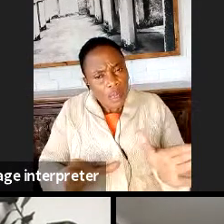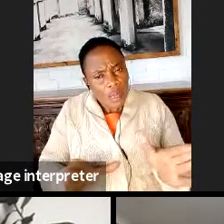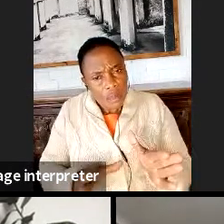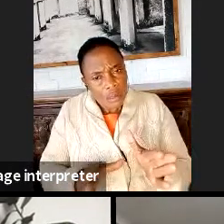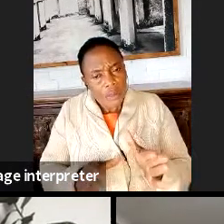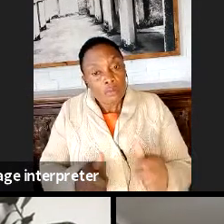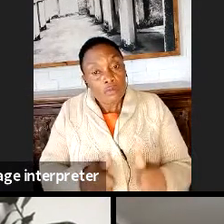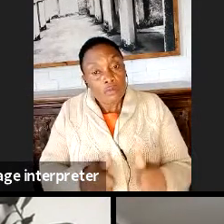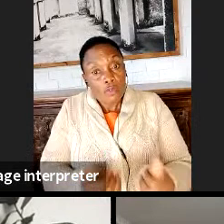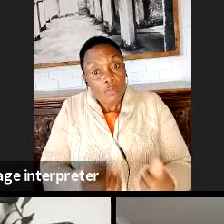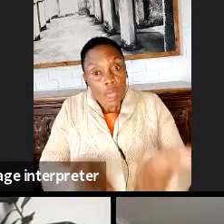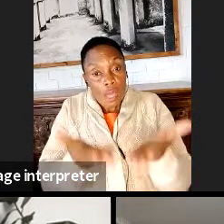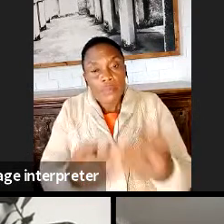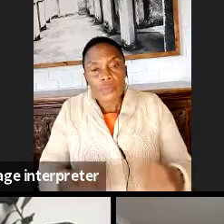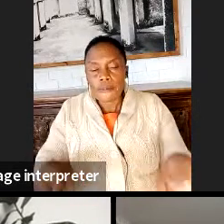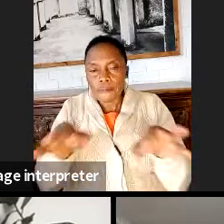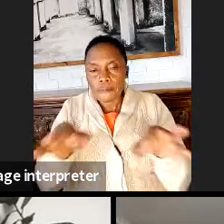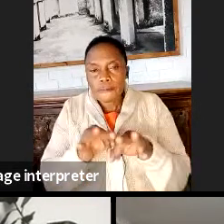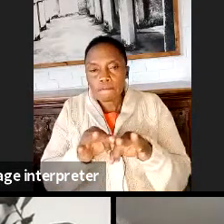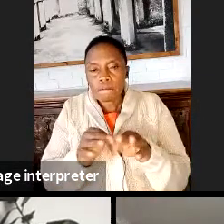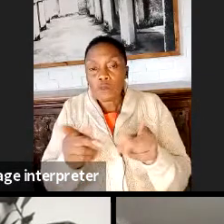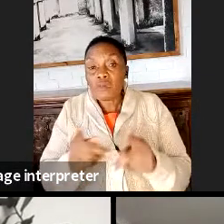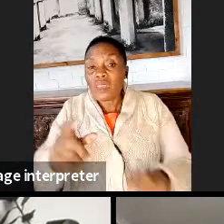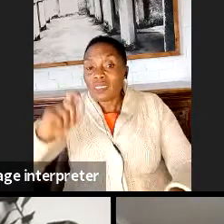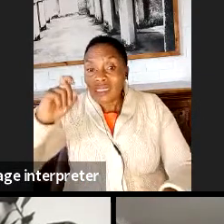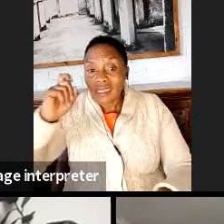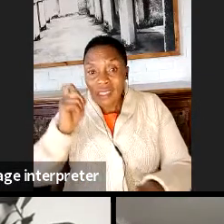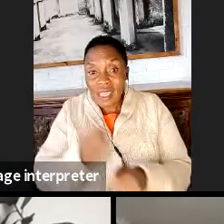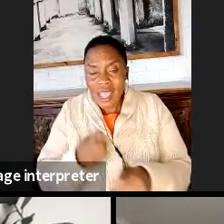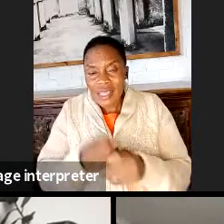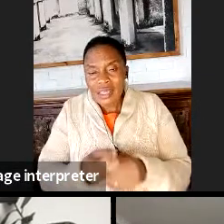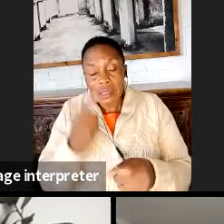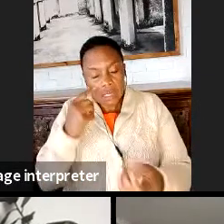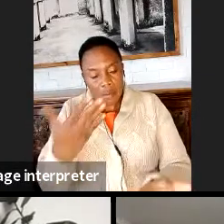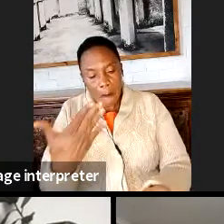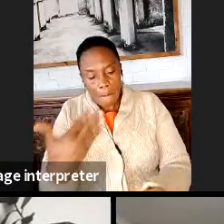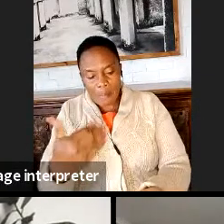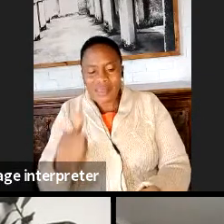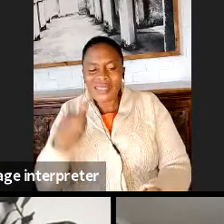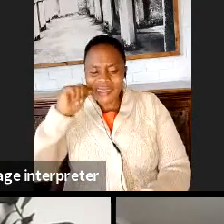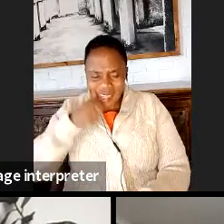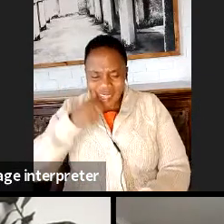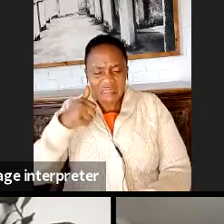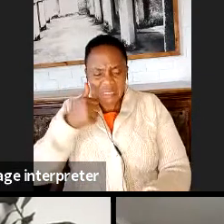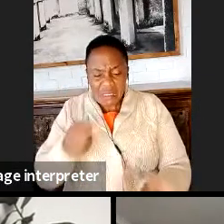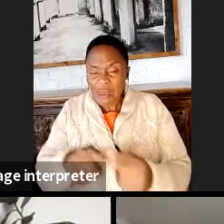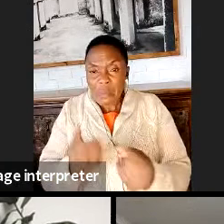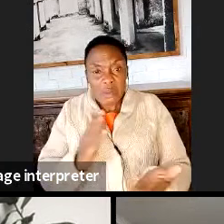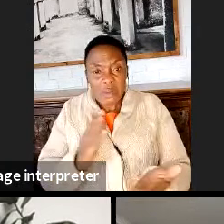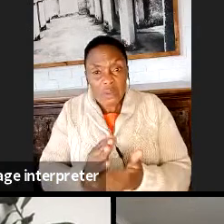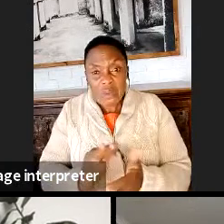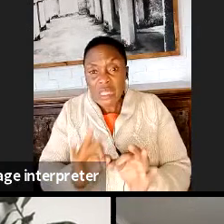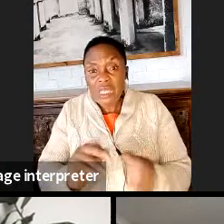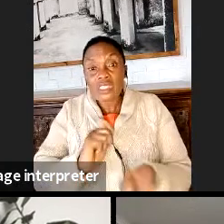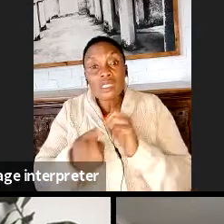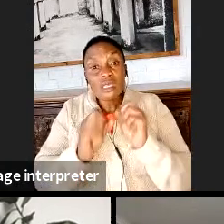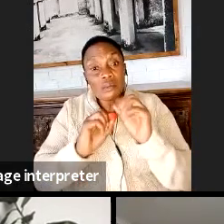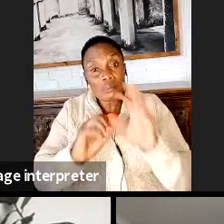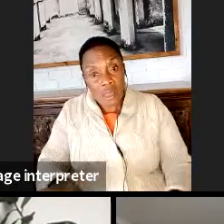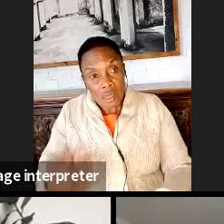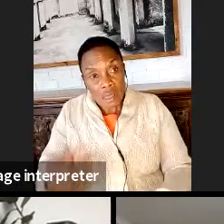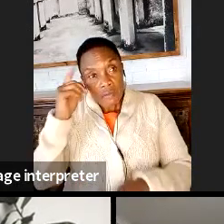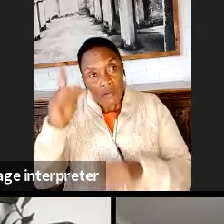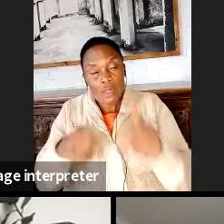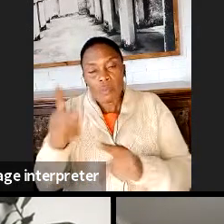sometimes it's very difficult. Everything will look nice on the paper, but in reality, nothing changes for the people. It takes